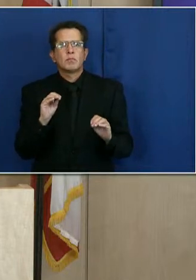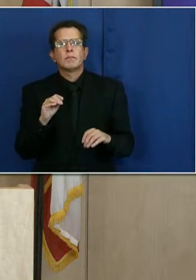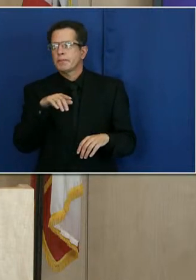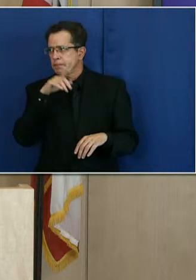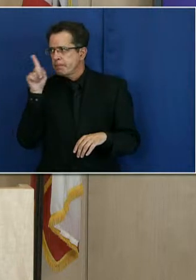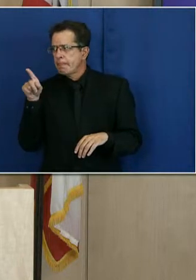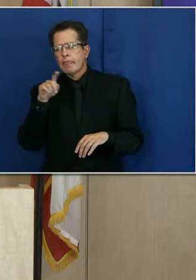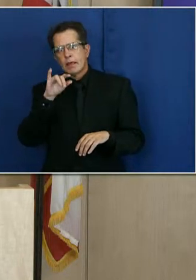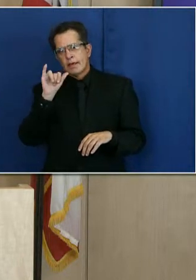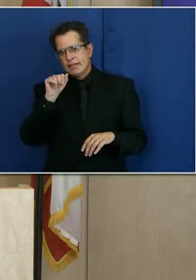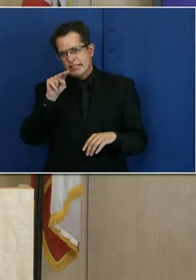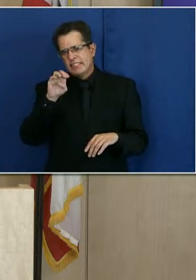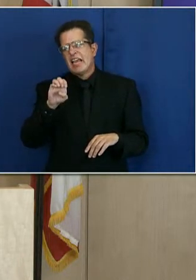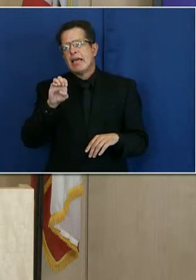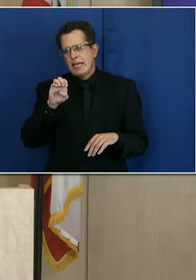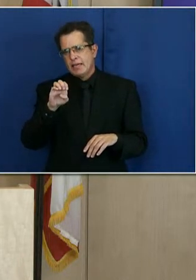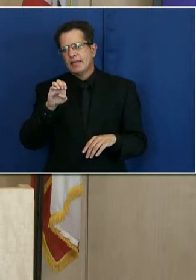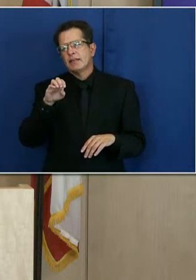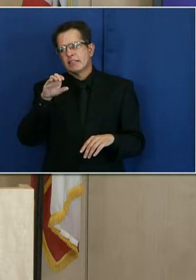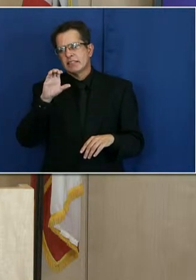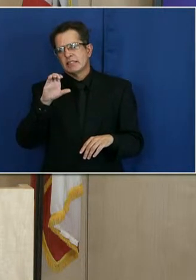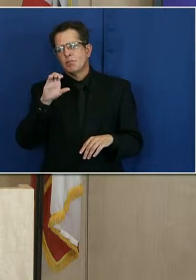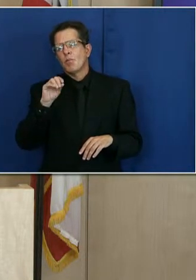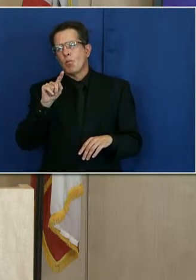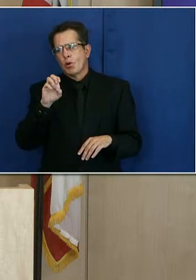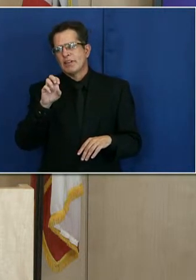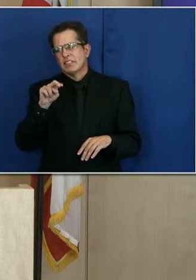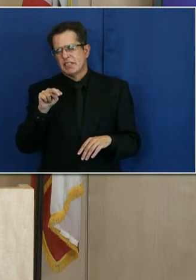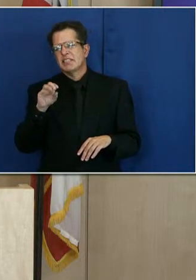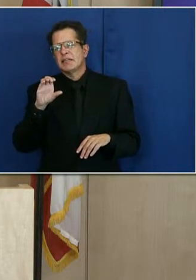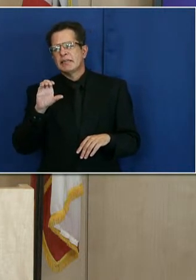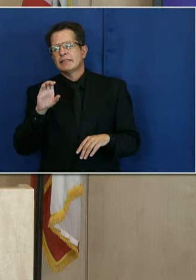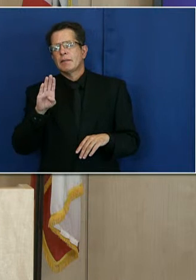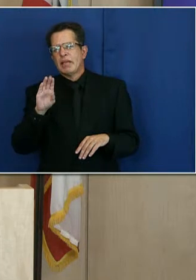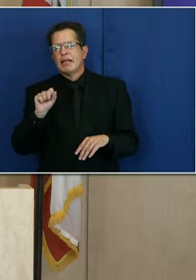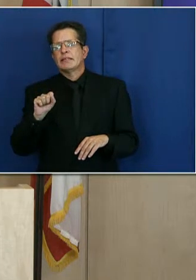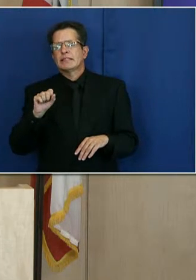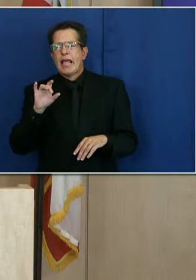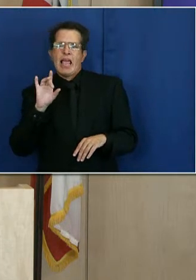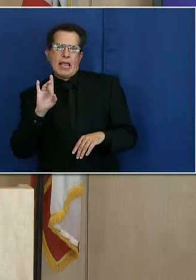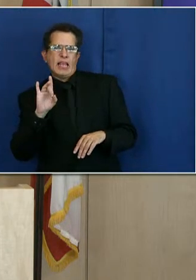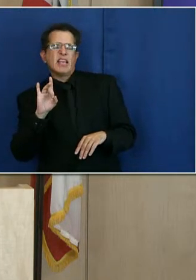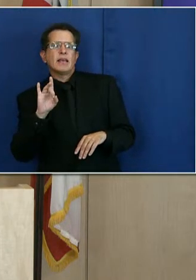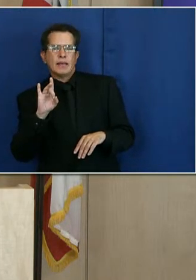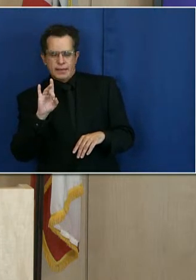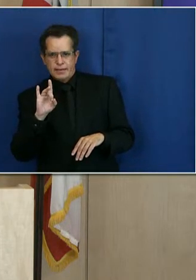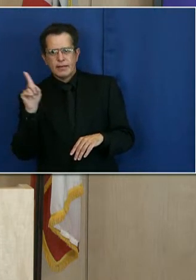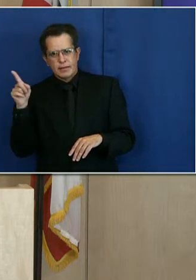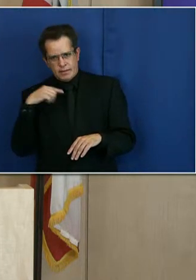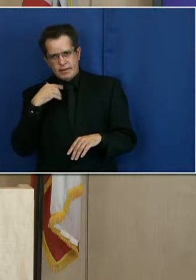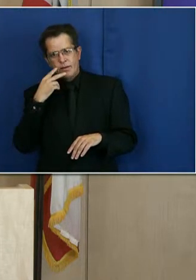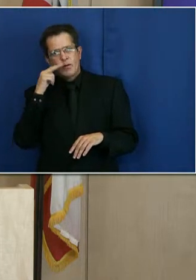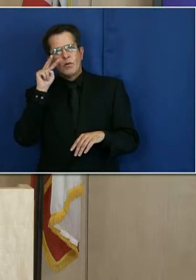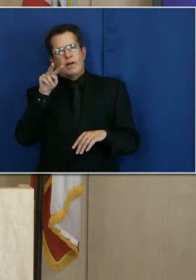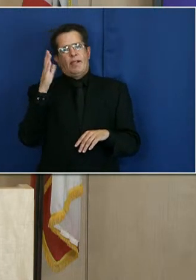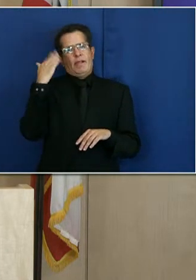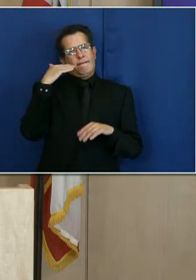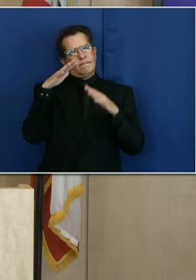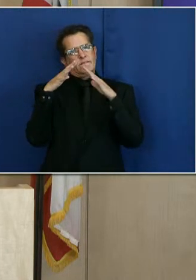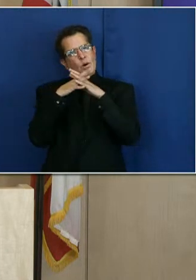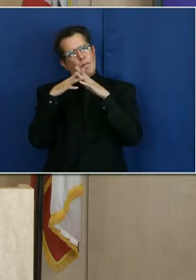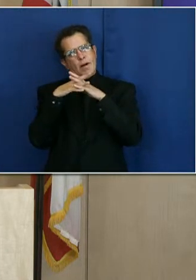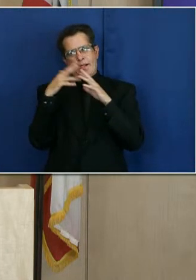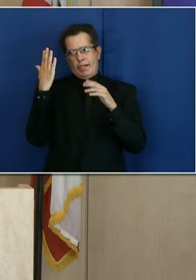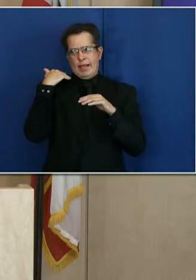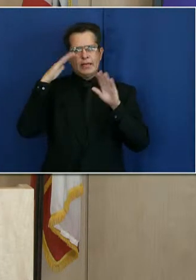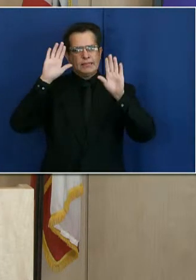is from Jane Morton with CBS 8. We saw large crowds lining up outside bars to watch football last Sunday. Now that football and baseball season